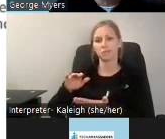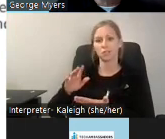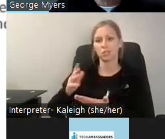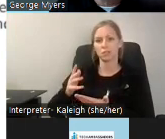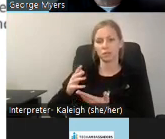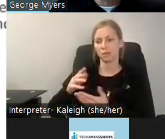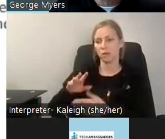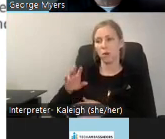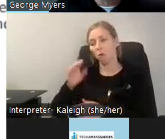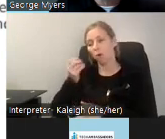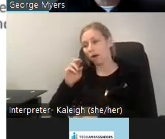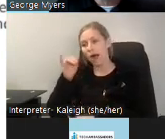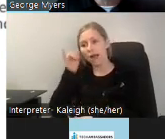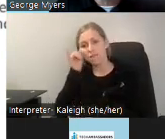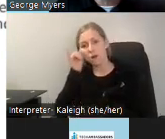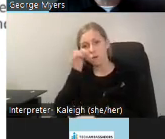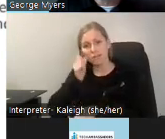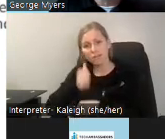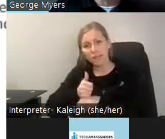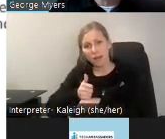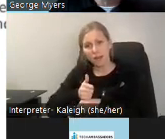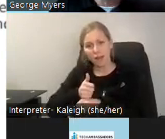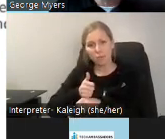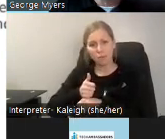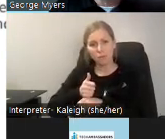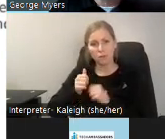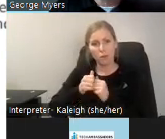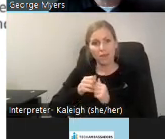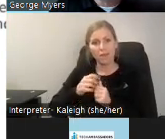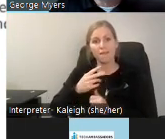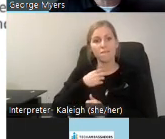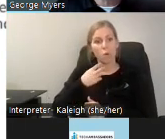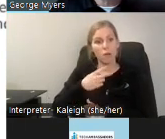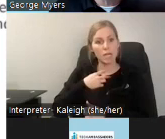up with the voice